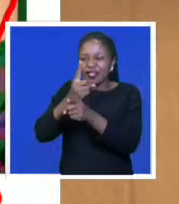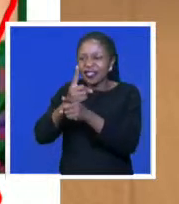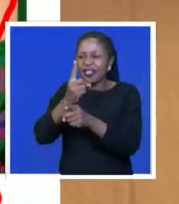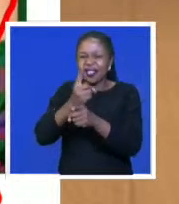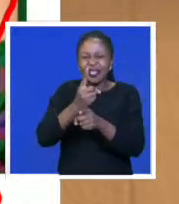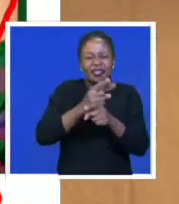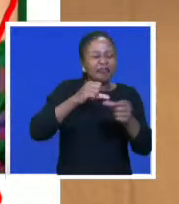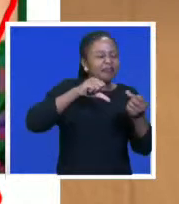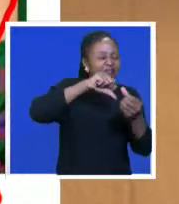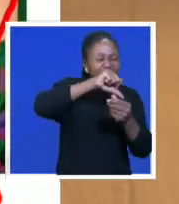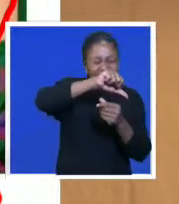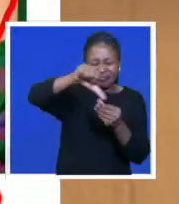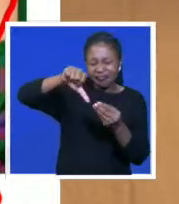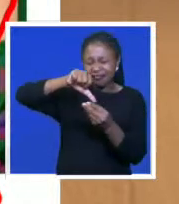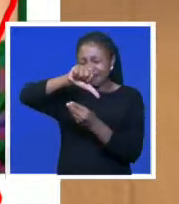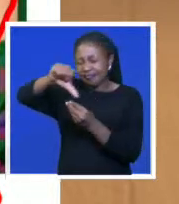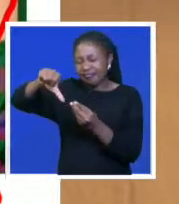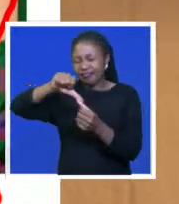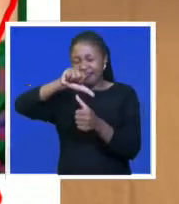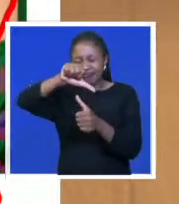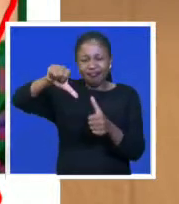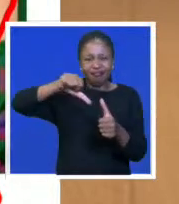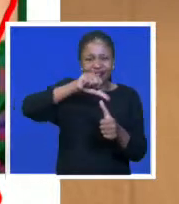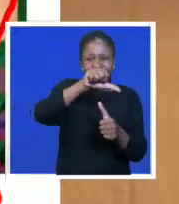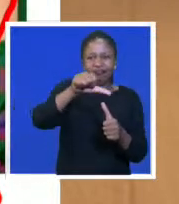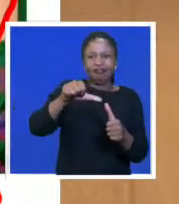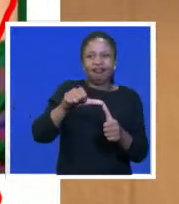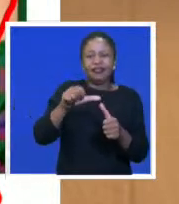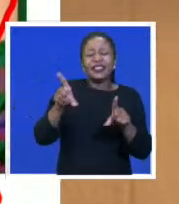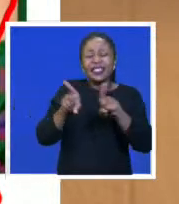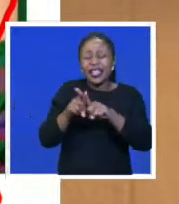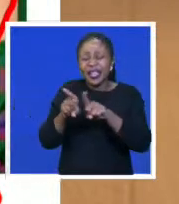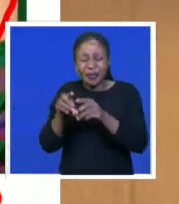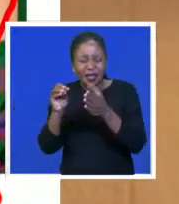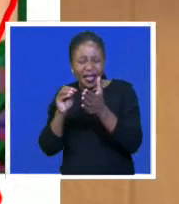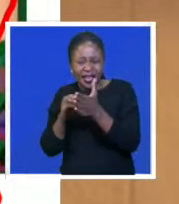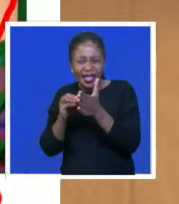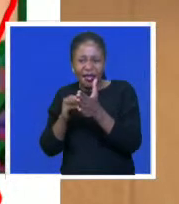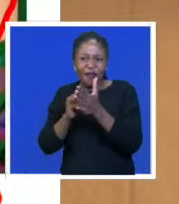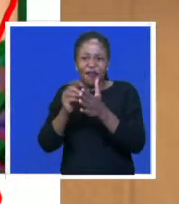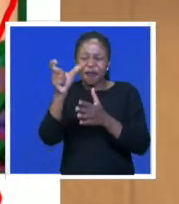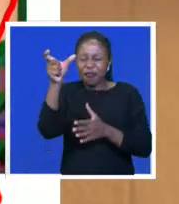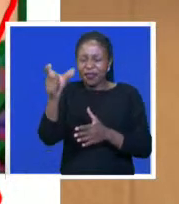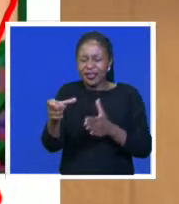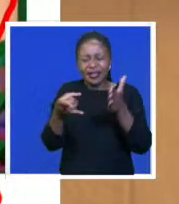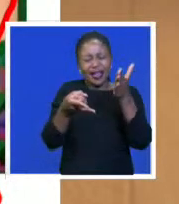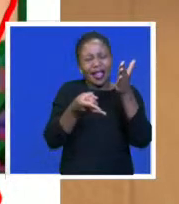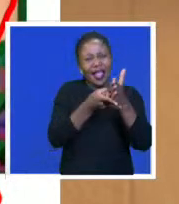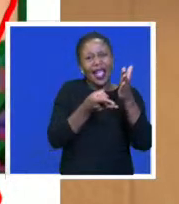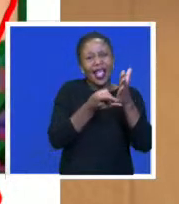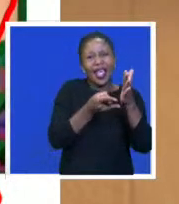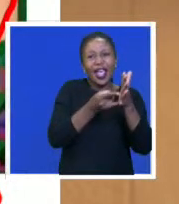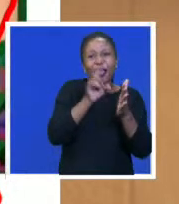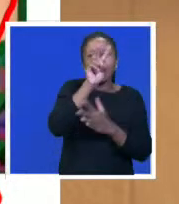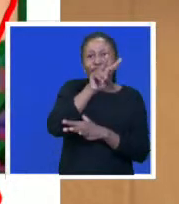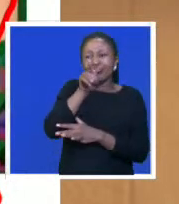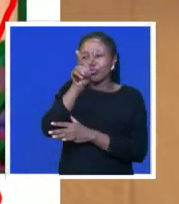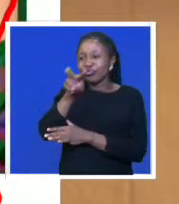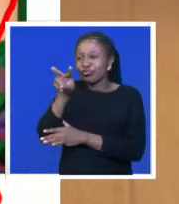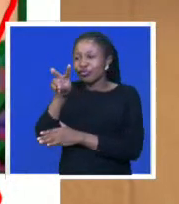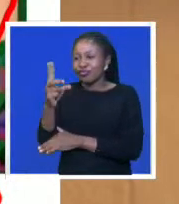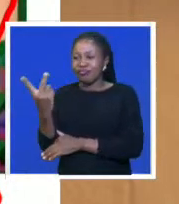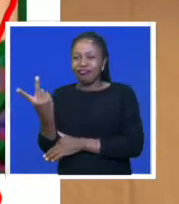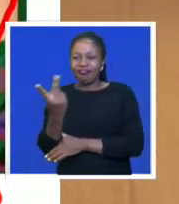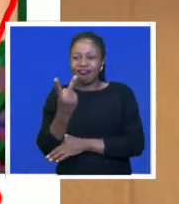not only that, he also had somebody to help him to look after the Garden of